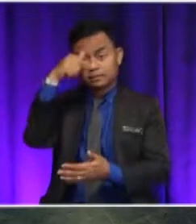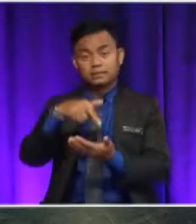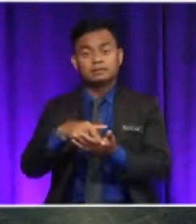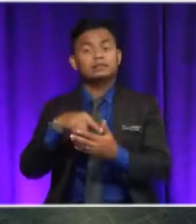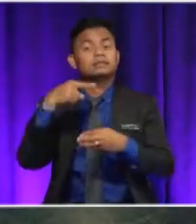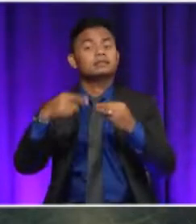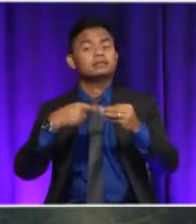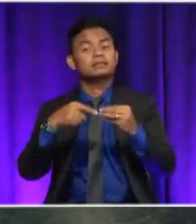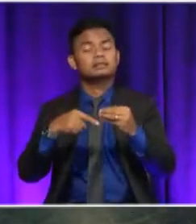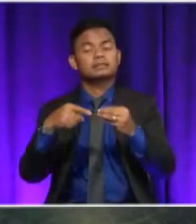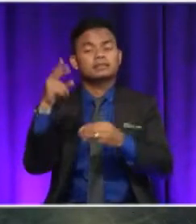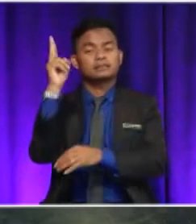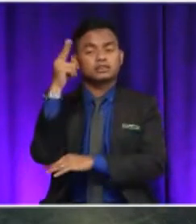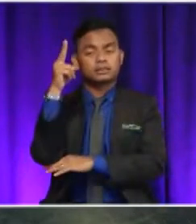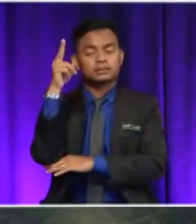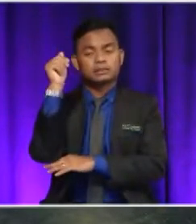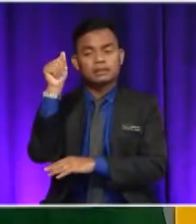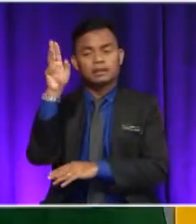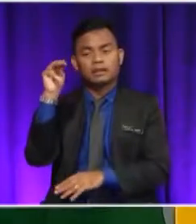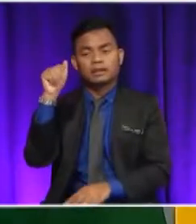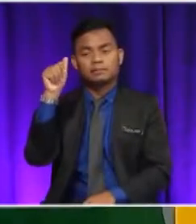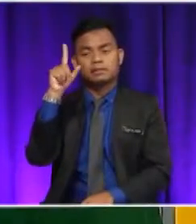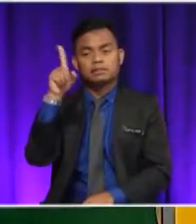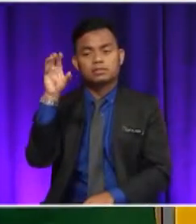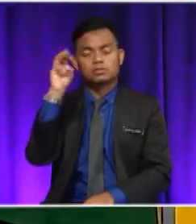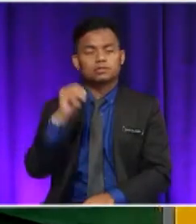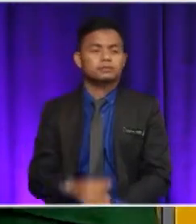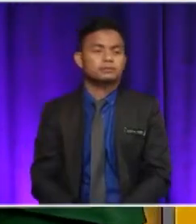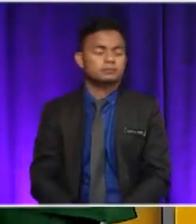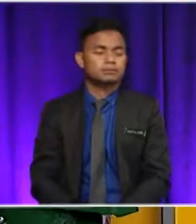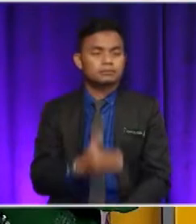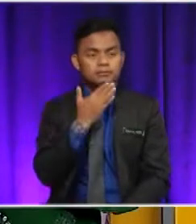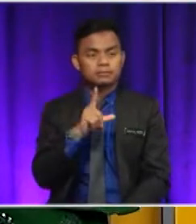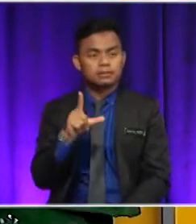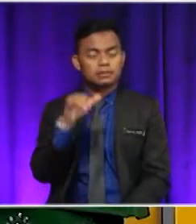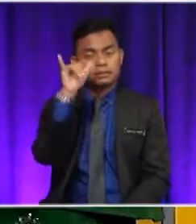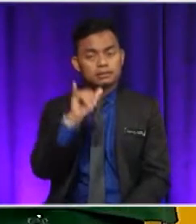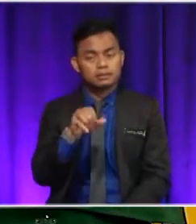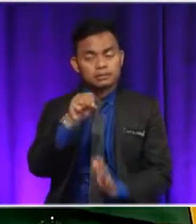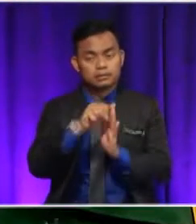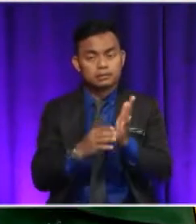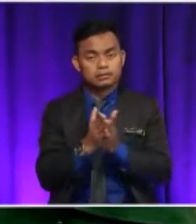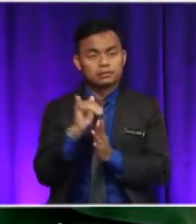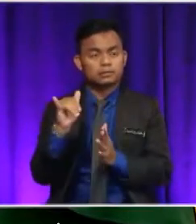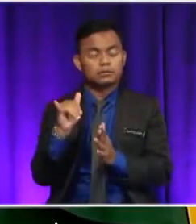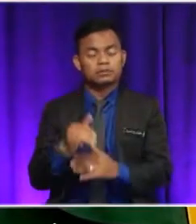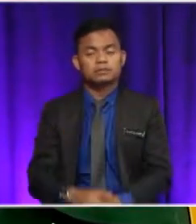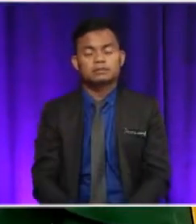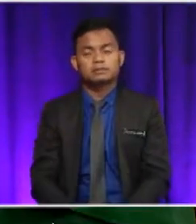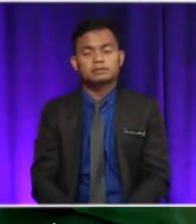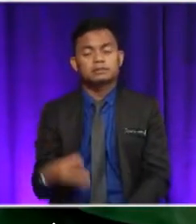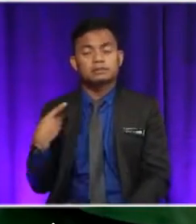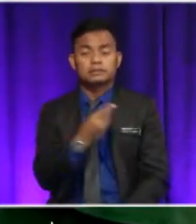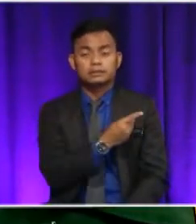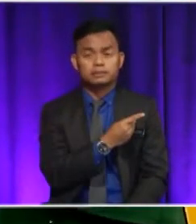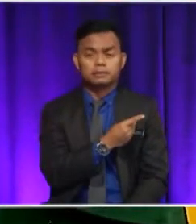we continue with our lesson? Yeah, sure. The next one is reading for specific information.